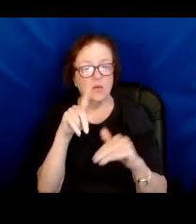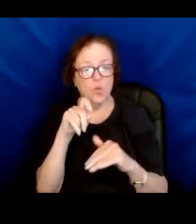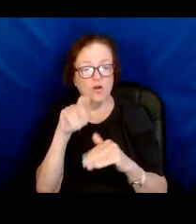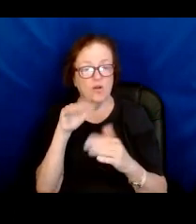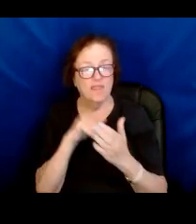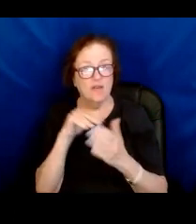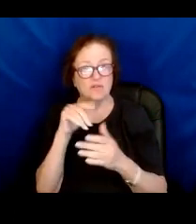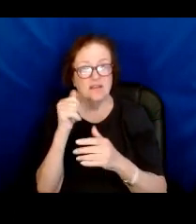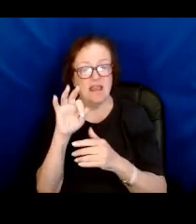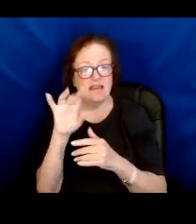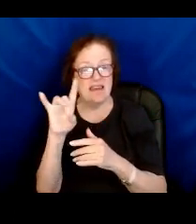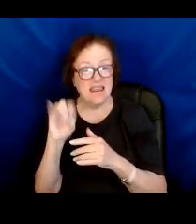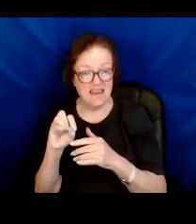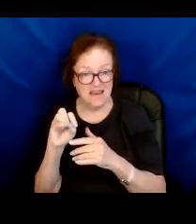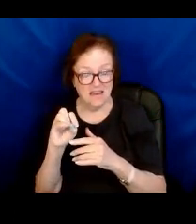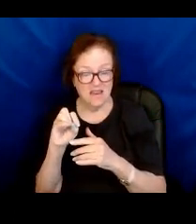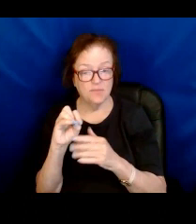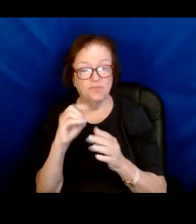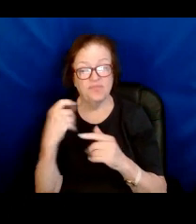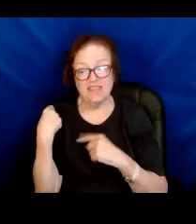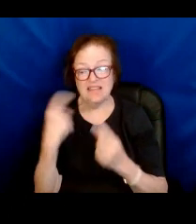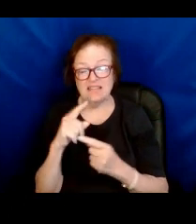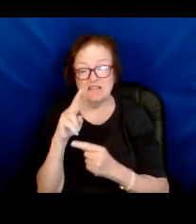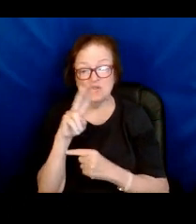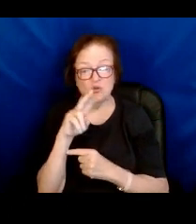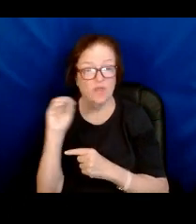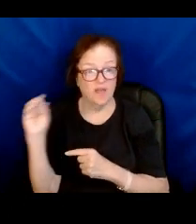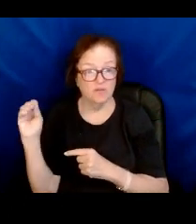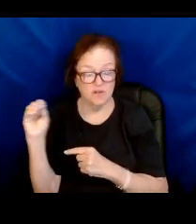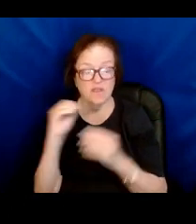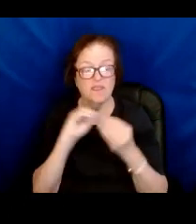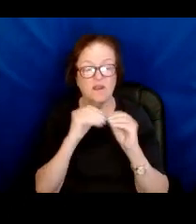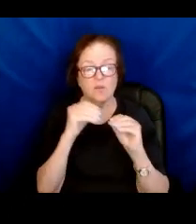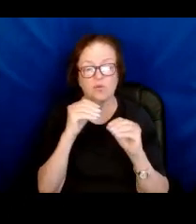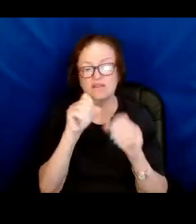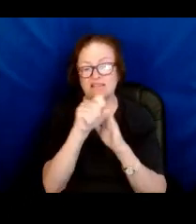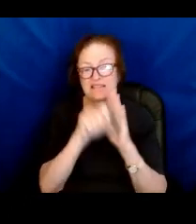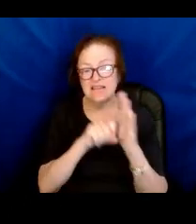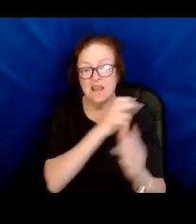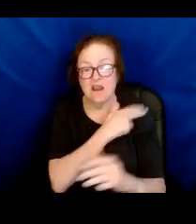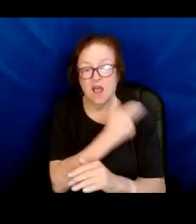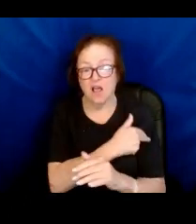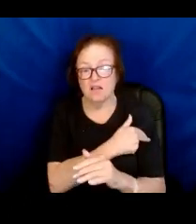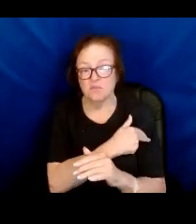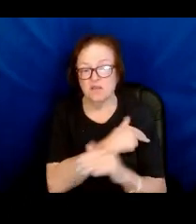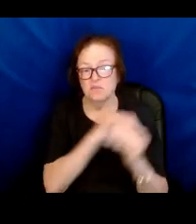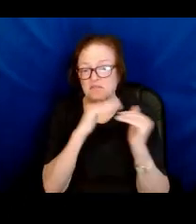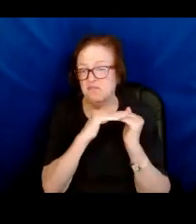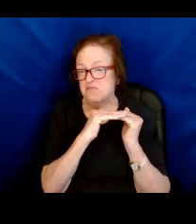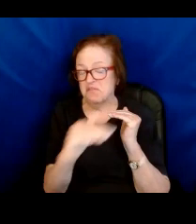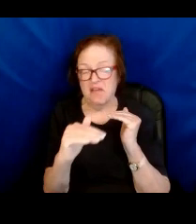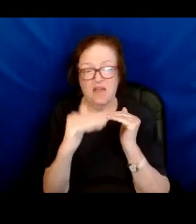1980. And then since 2000, the number of people in state hospitals it's really been fairly flat in terms